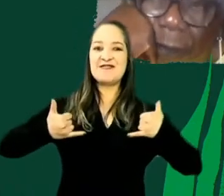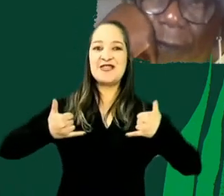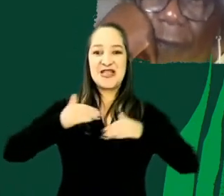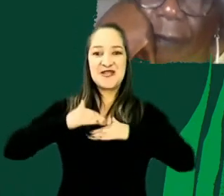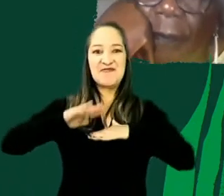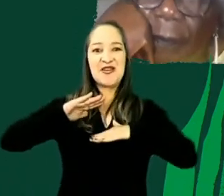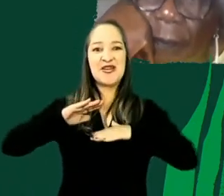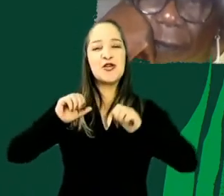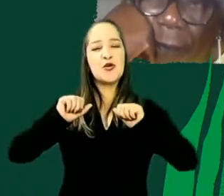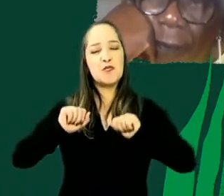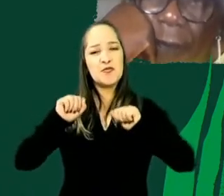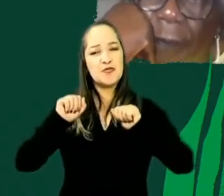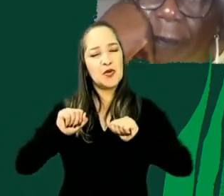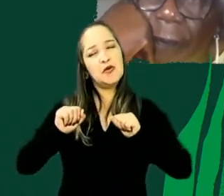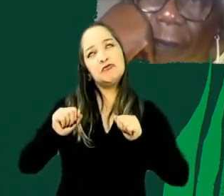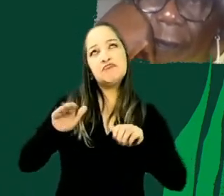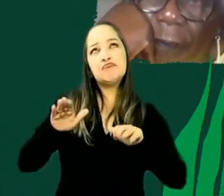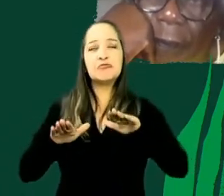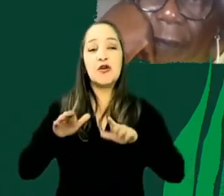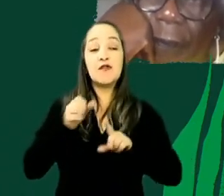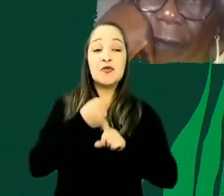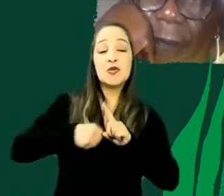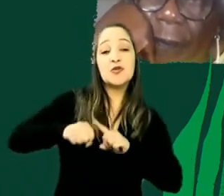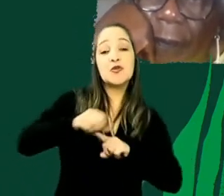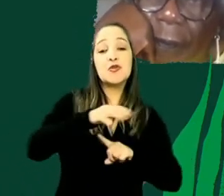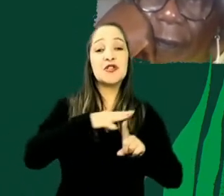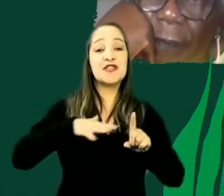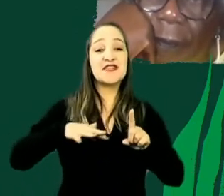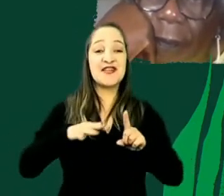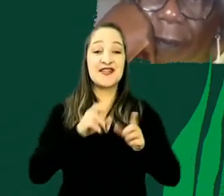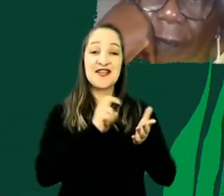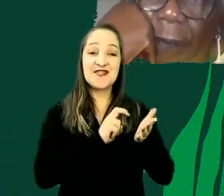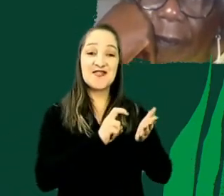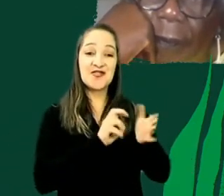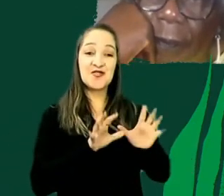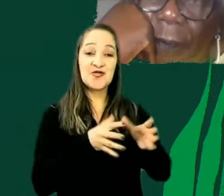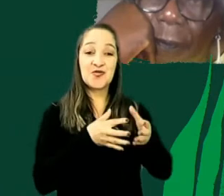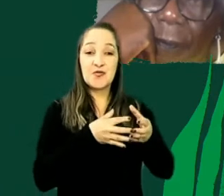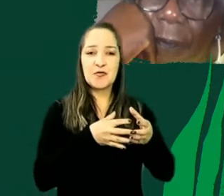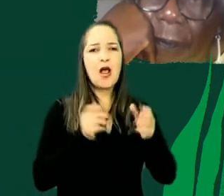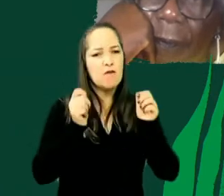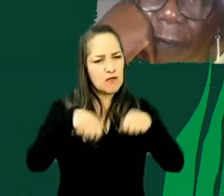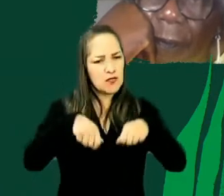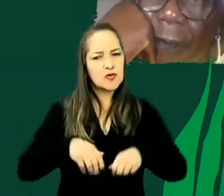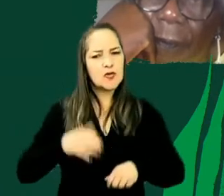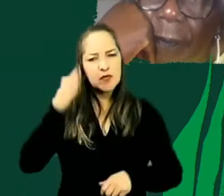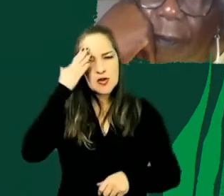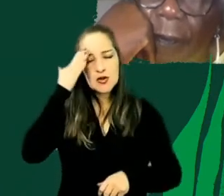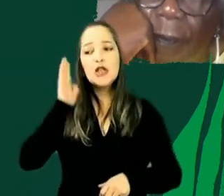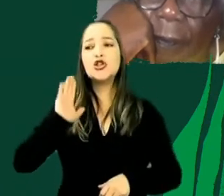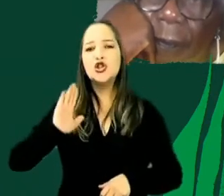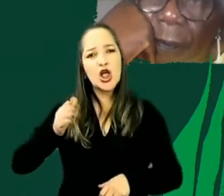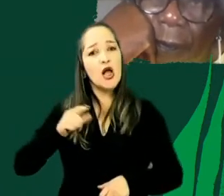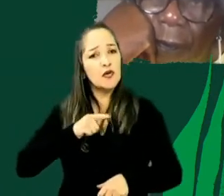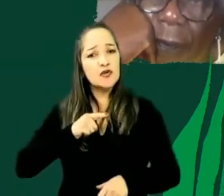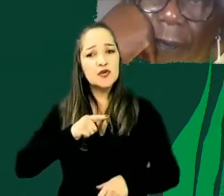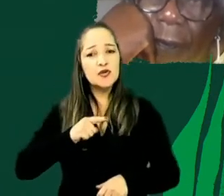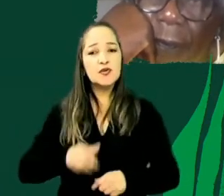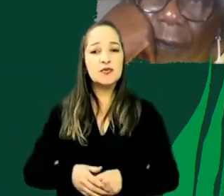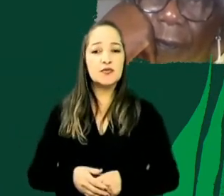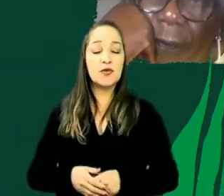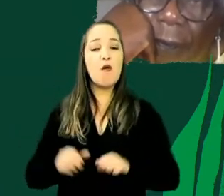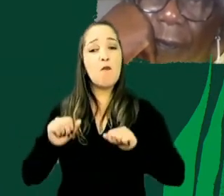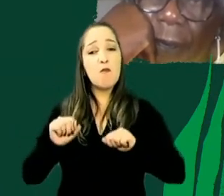publishing companies. I had one. I know that's possible. It can be a mail order business. You know, you